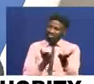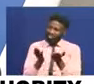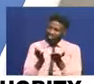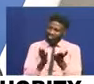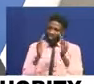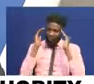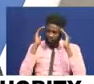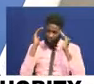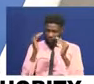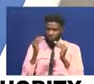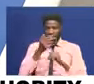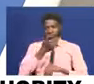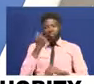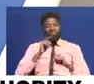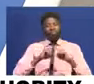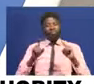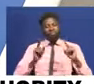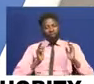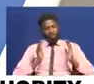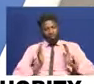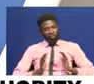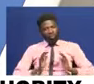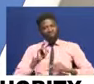component, because the human component,